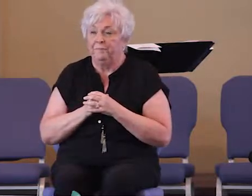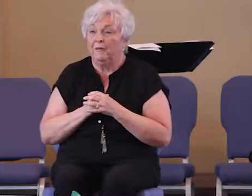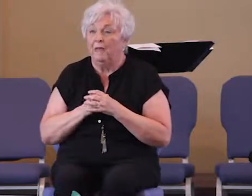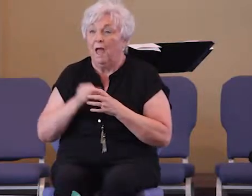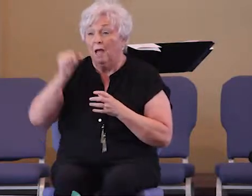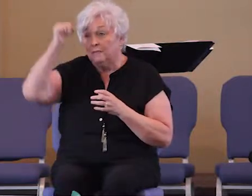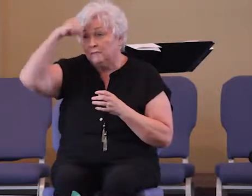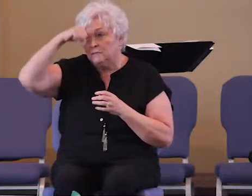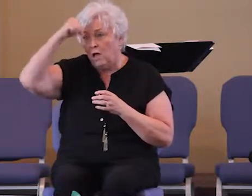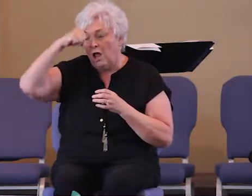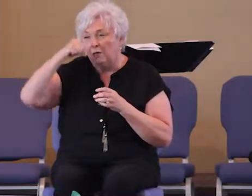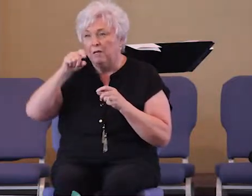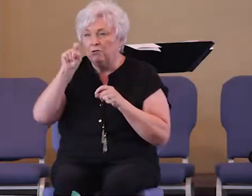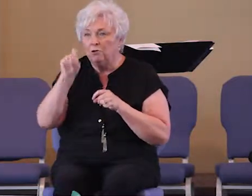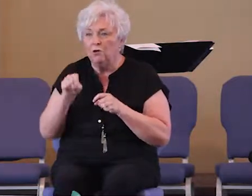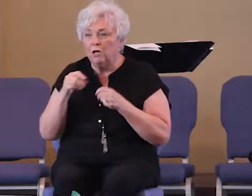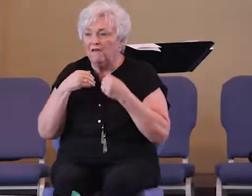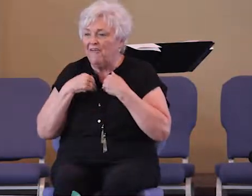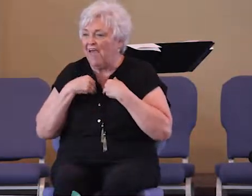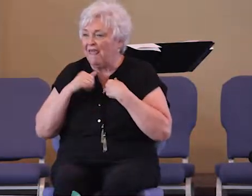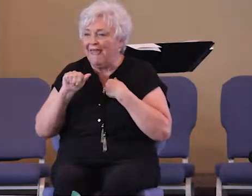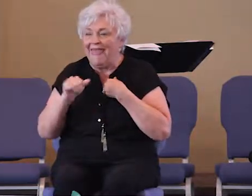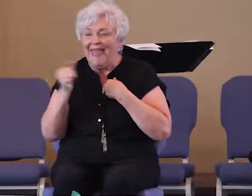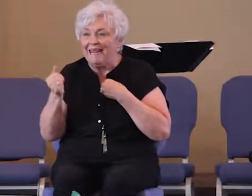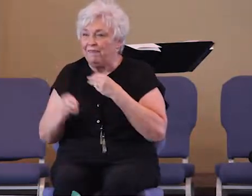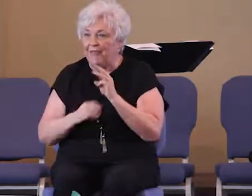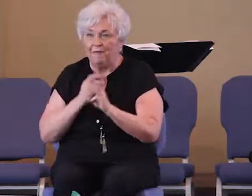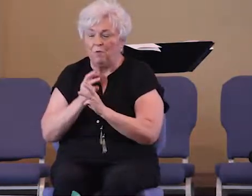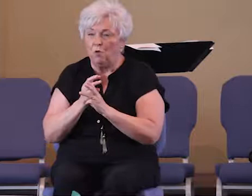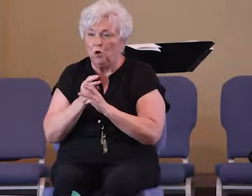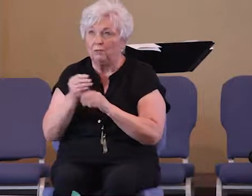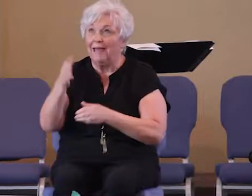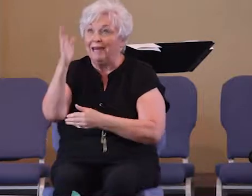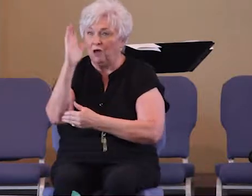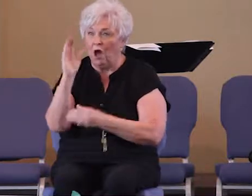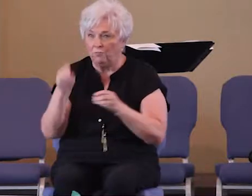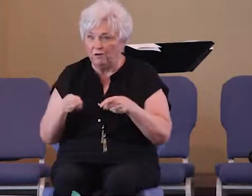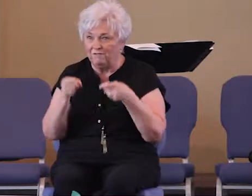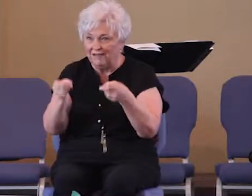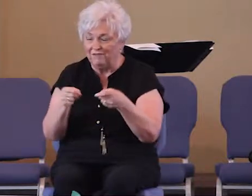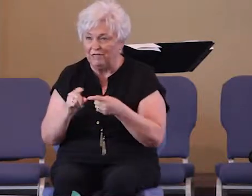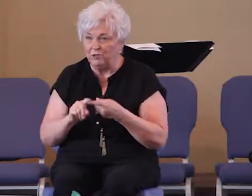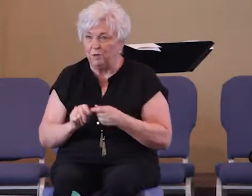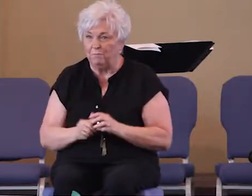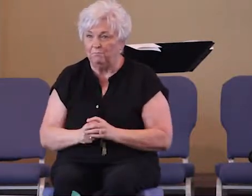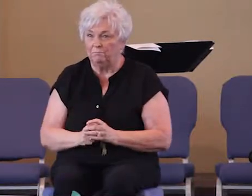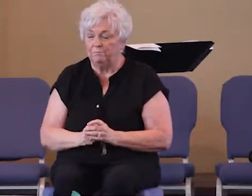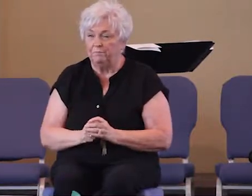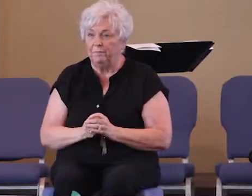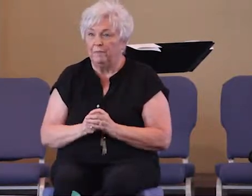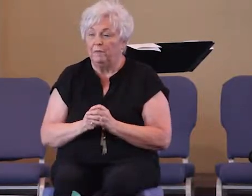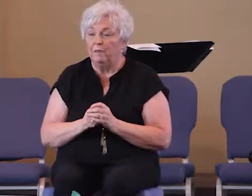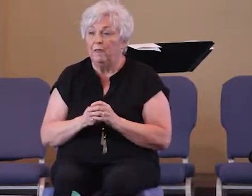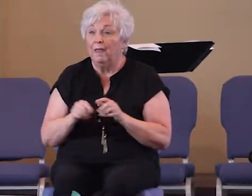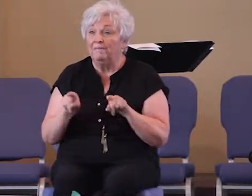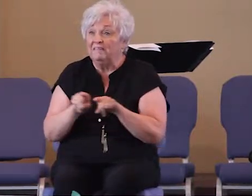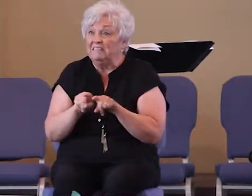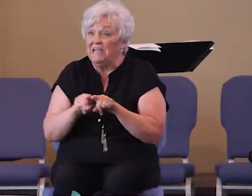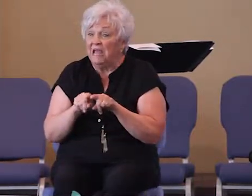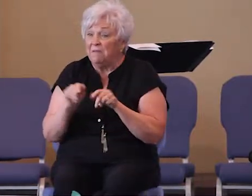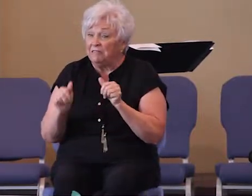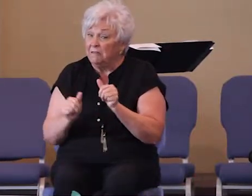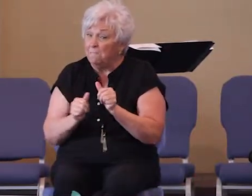Solomon could have had anything in the world and God would have granted it for him and to him. And like most